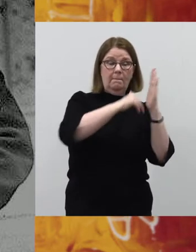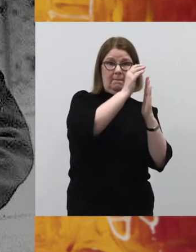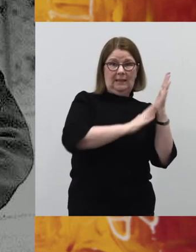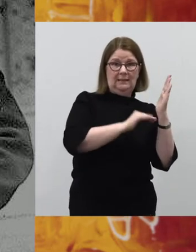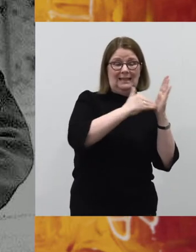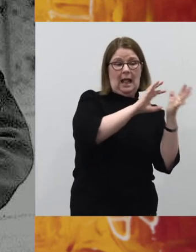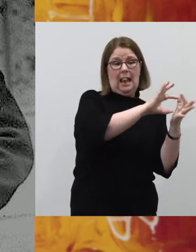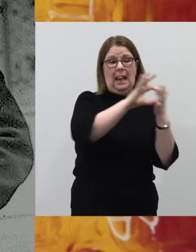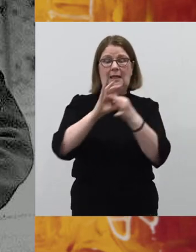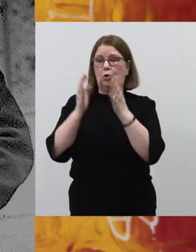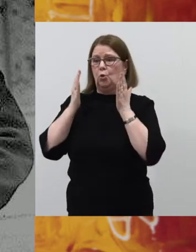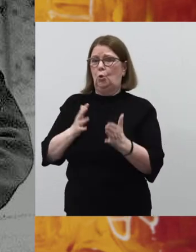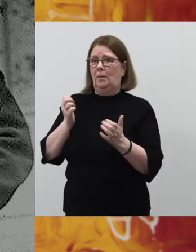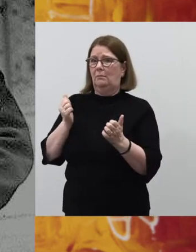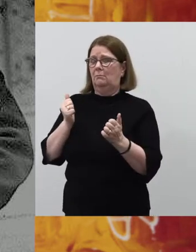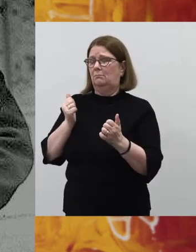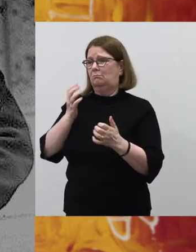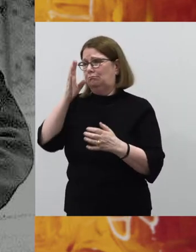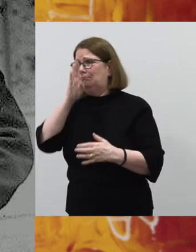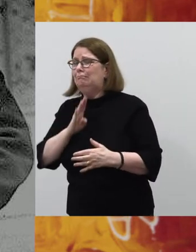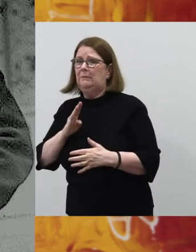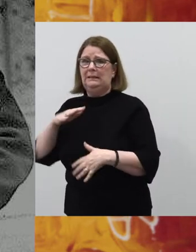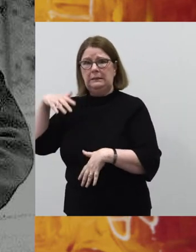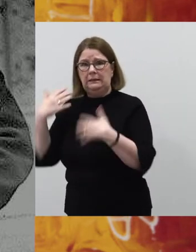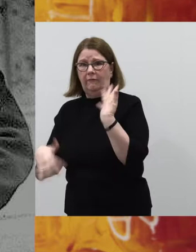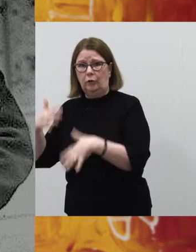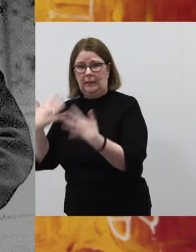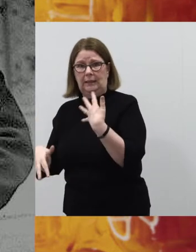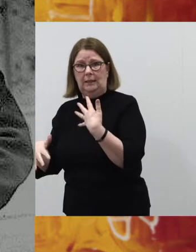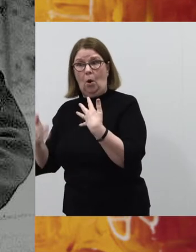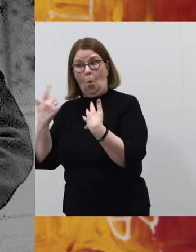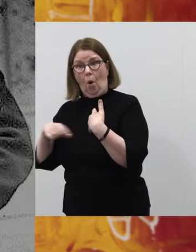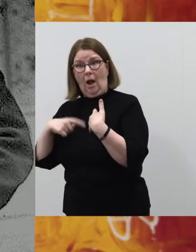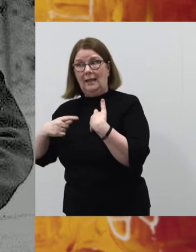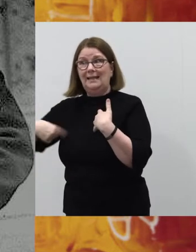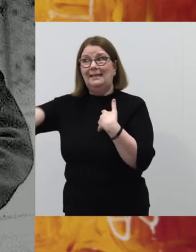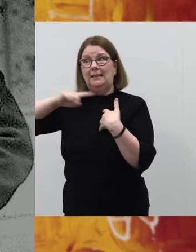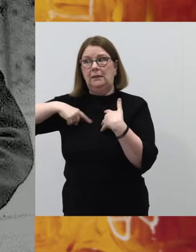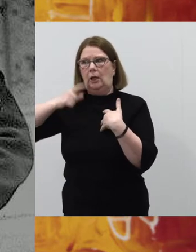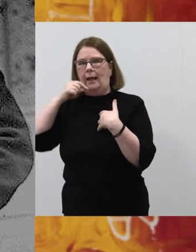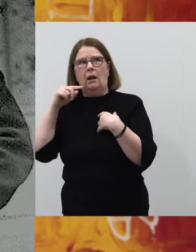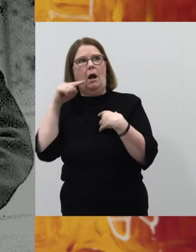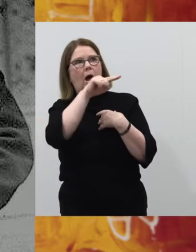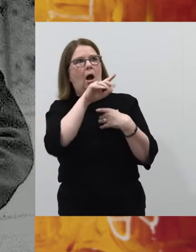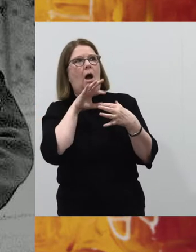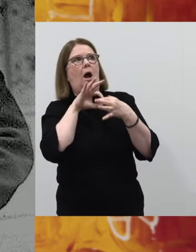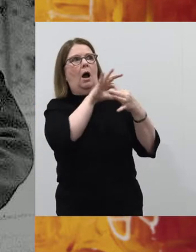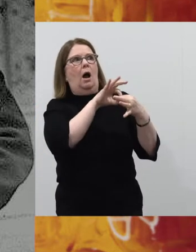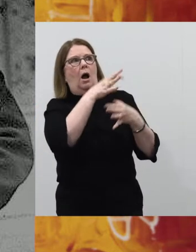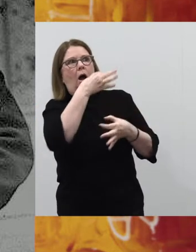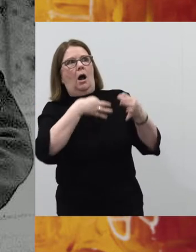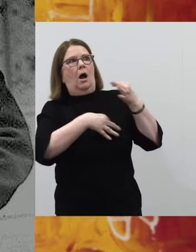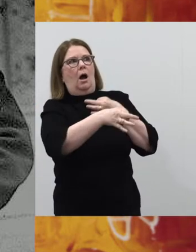changes. For all artists, maintaining that balance, recognising their dark side and using it to create new